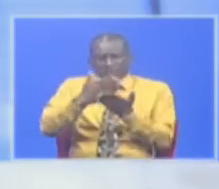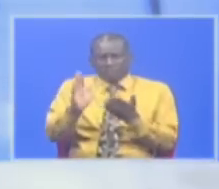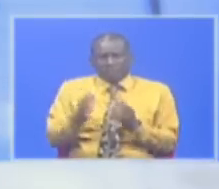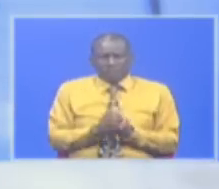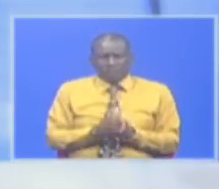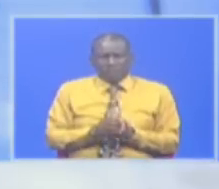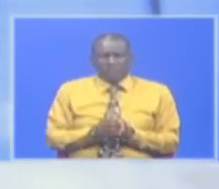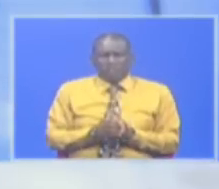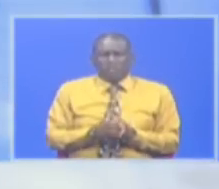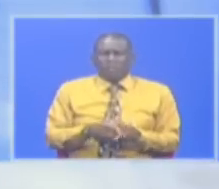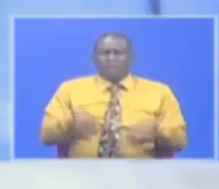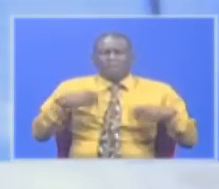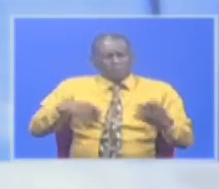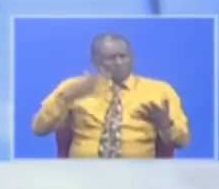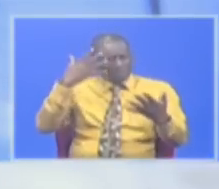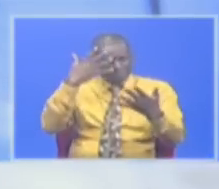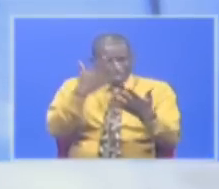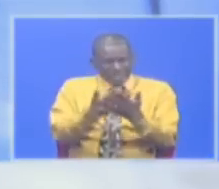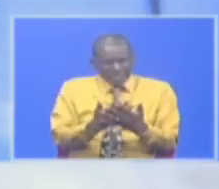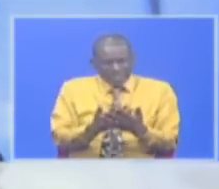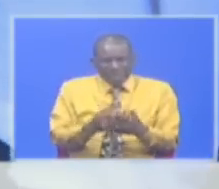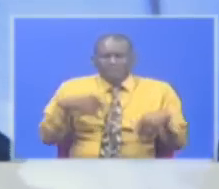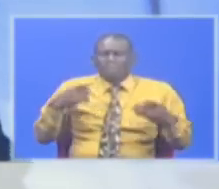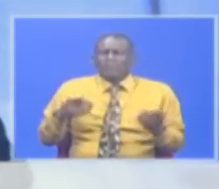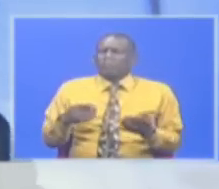arrested, culprits have been,